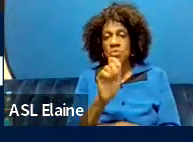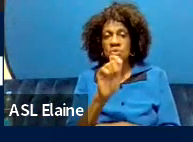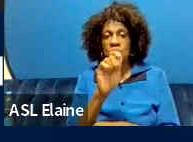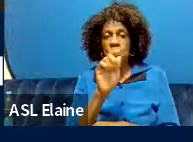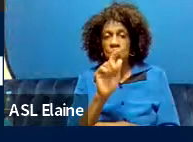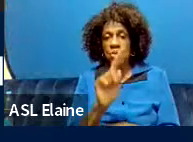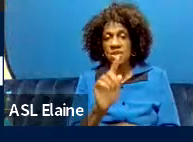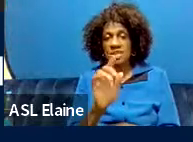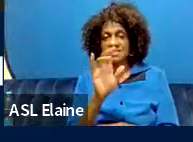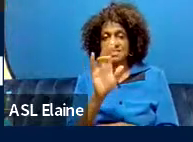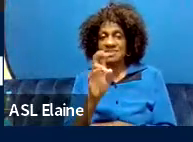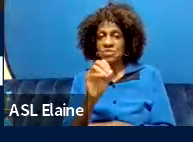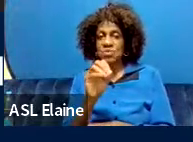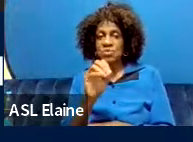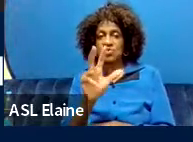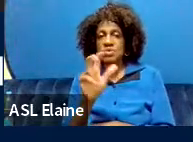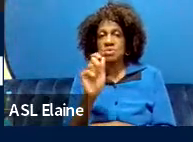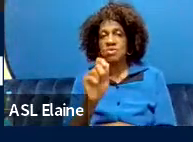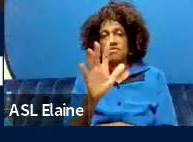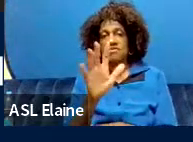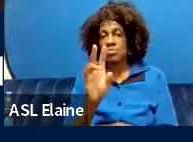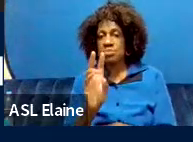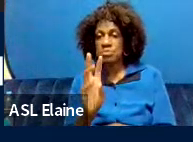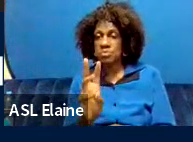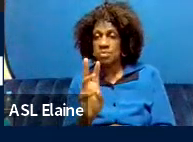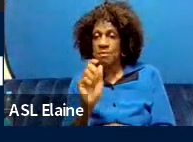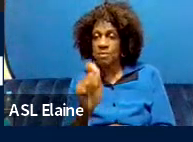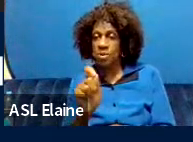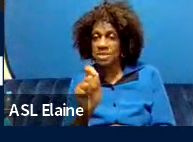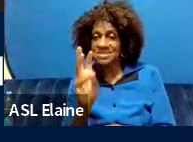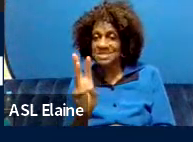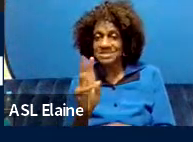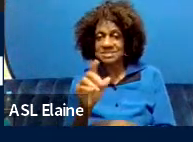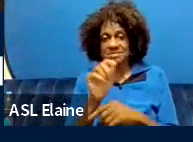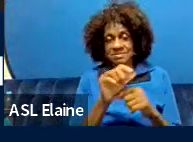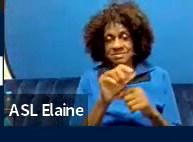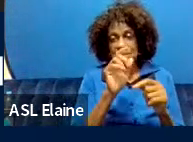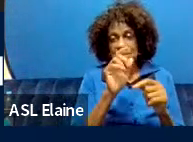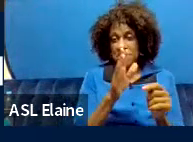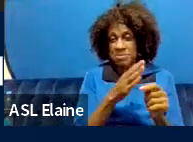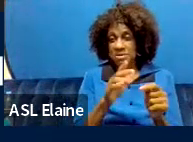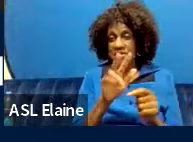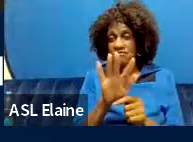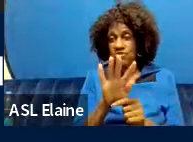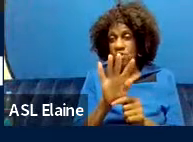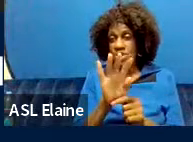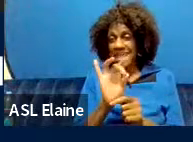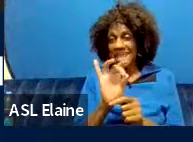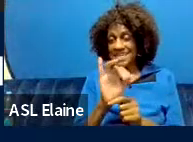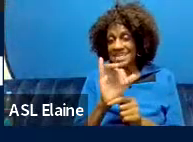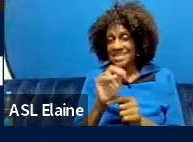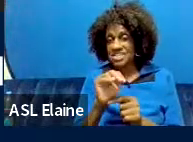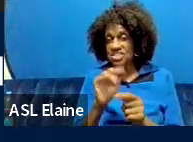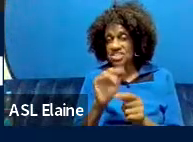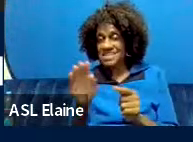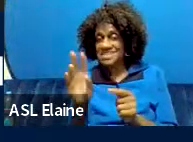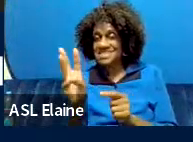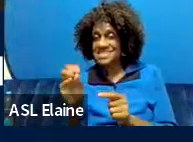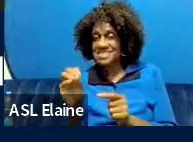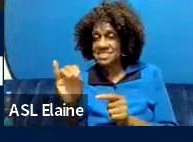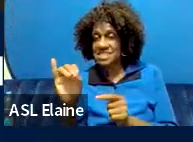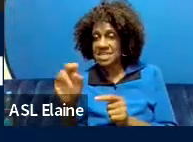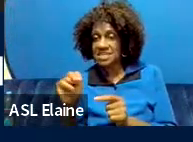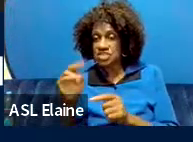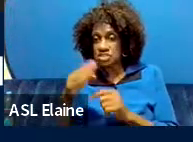703.5.6. As Sarah mentioned before, tactile characters are required to be between 48 inches minimum and 60 inches maximum above